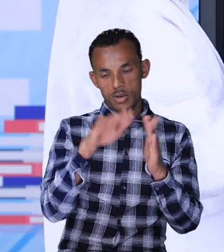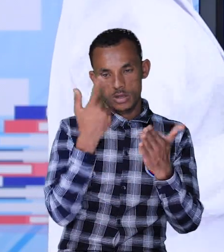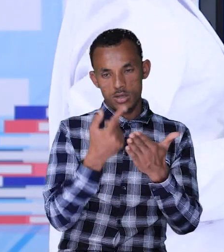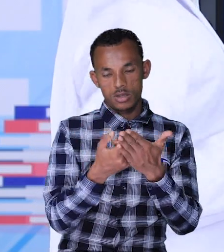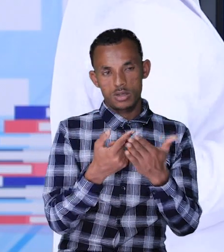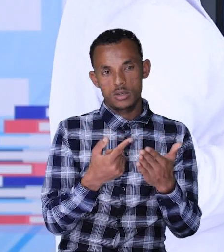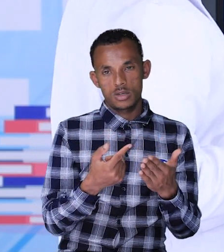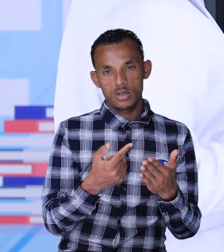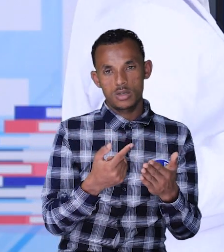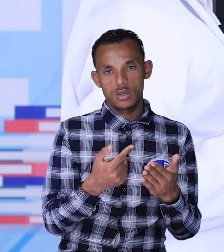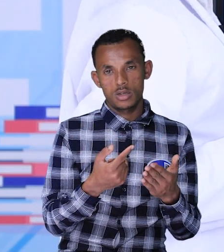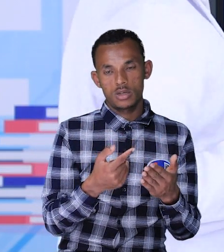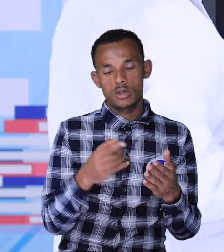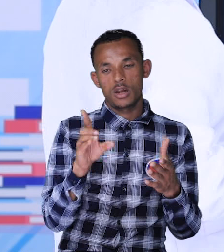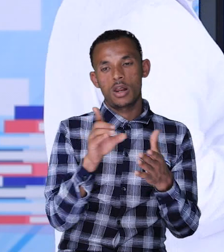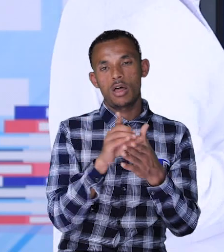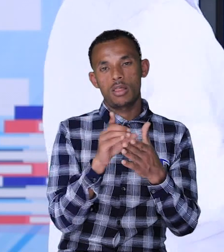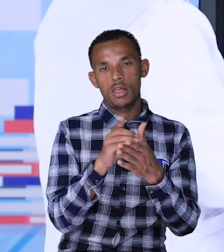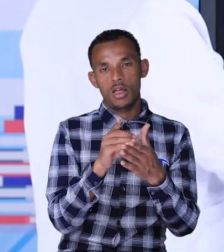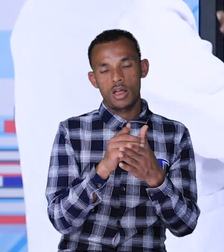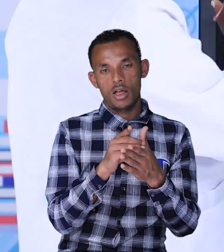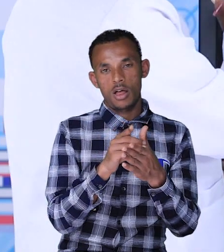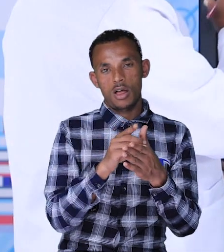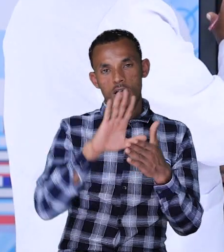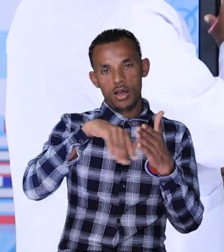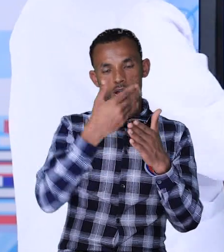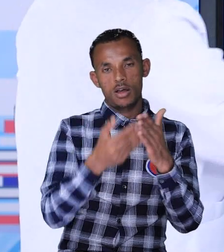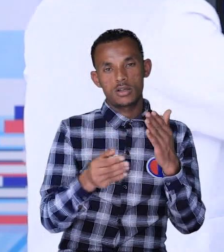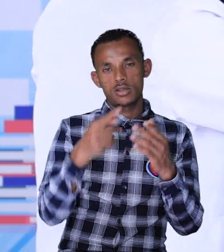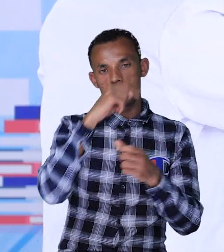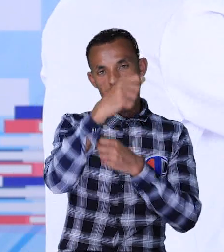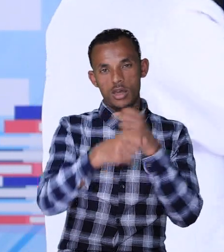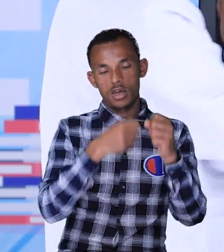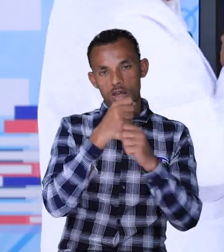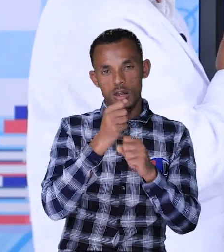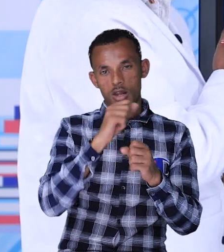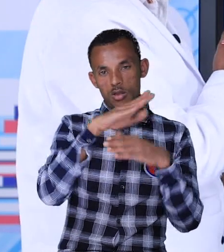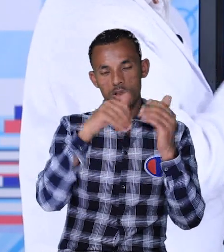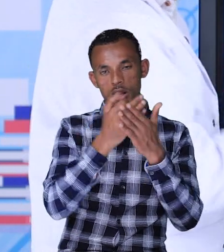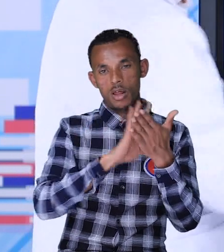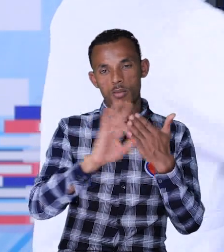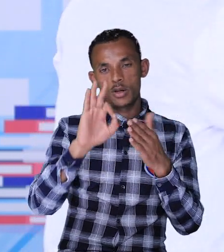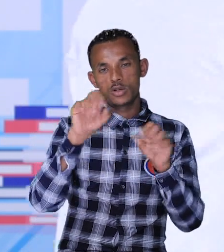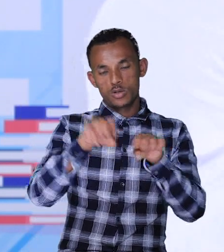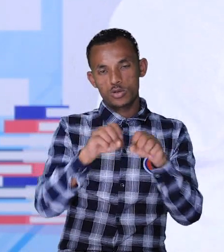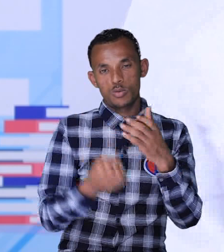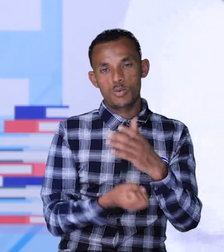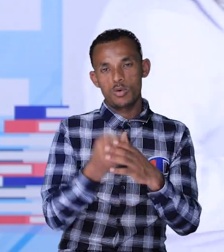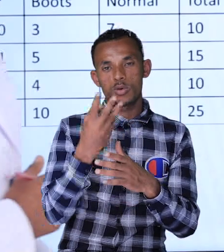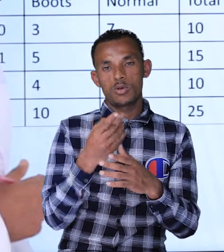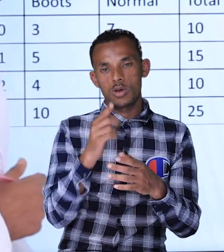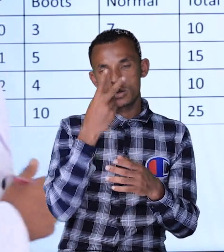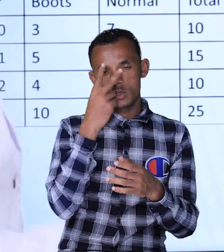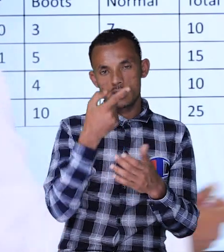this data graphically, the year and the total number of shoes produced, you can see like